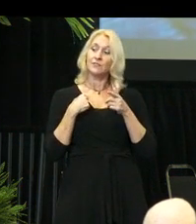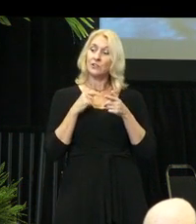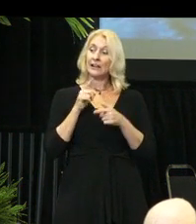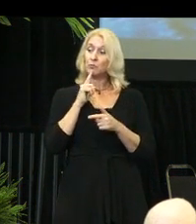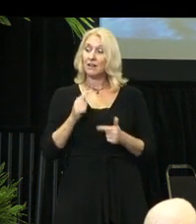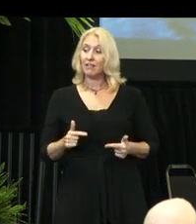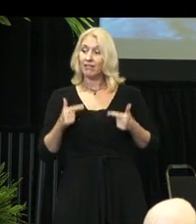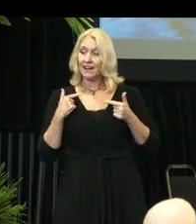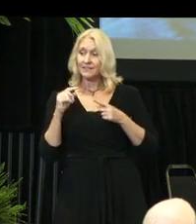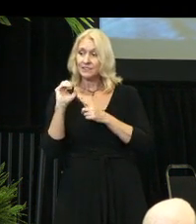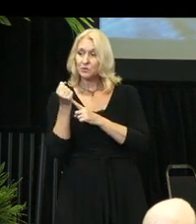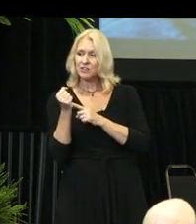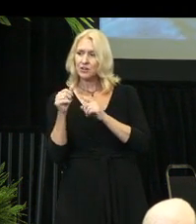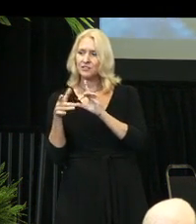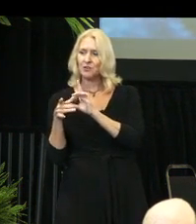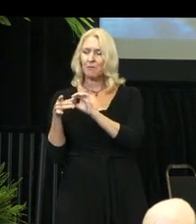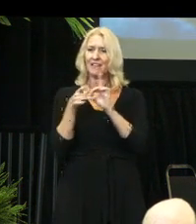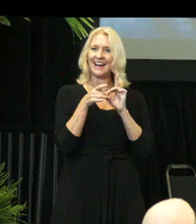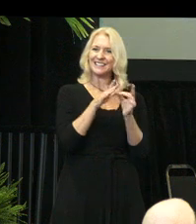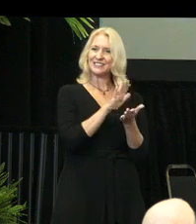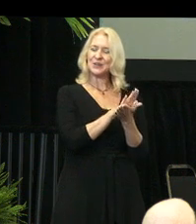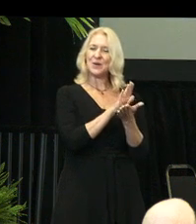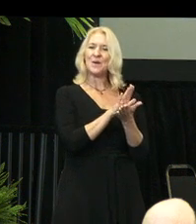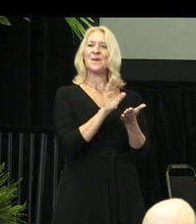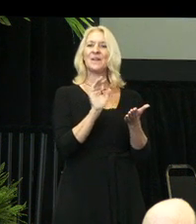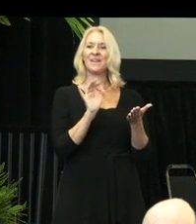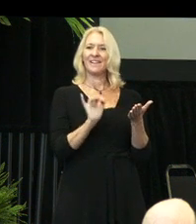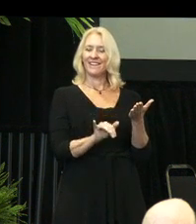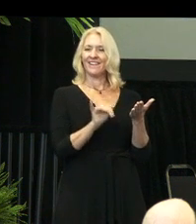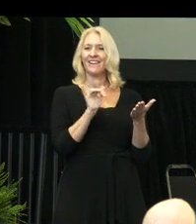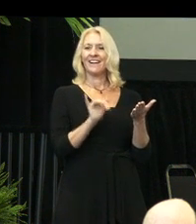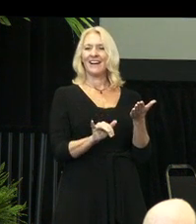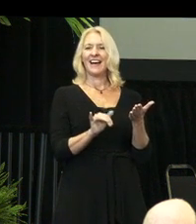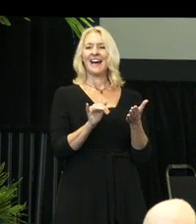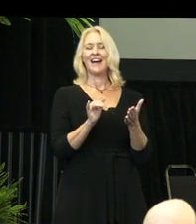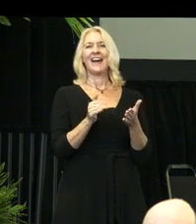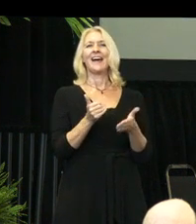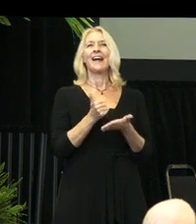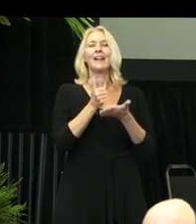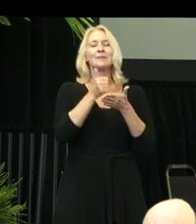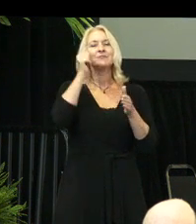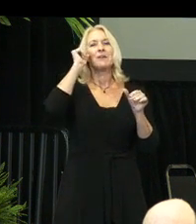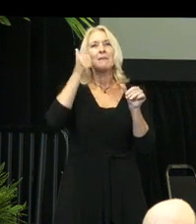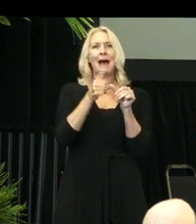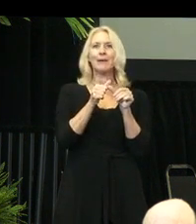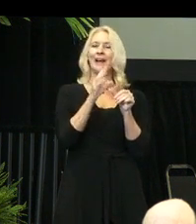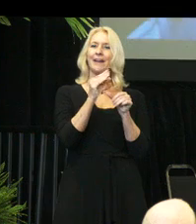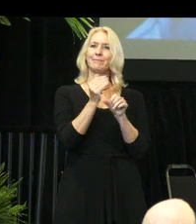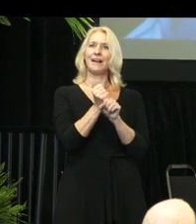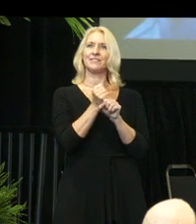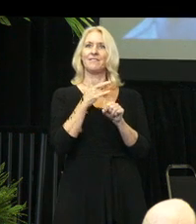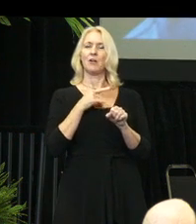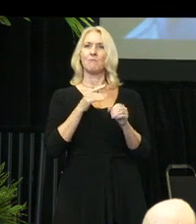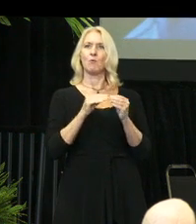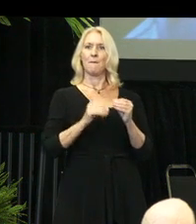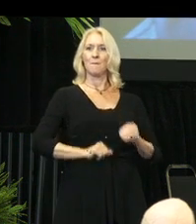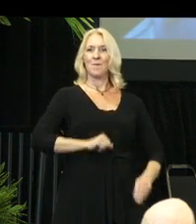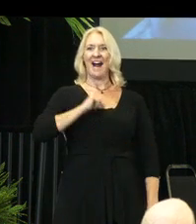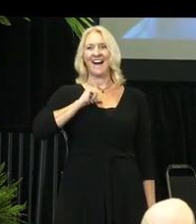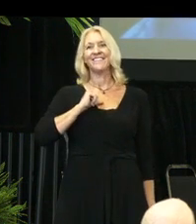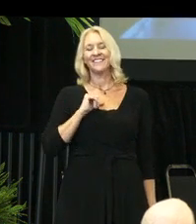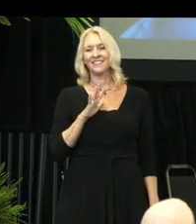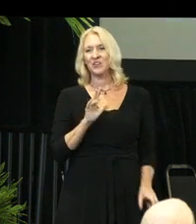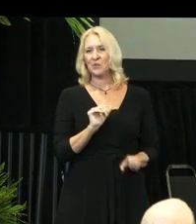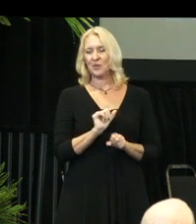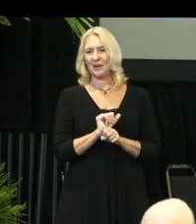to that, it puts it closer to home. It makes the lesson really stick more. It makes you more proud of what you're writing. Donating to Soul